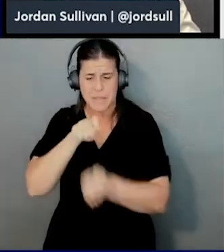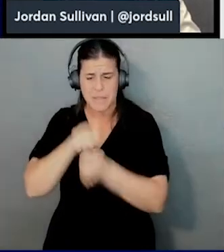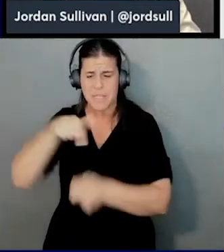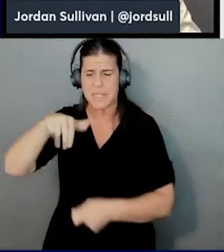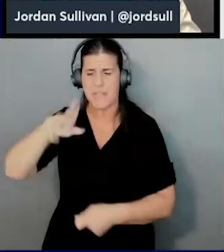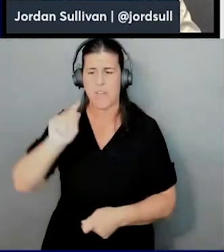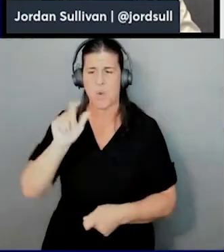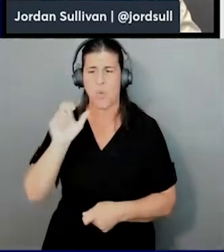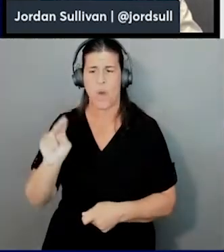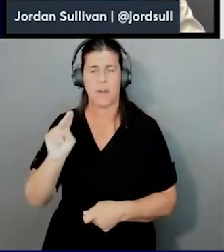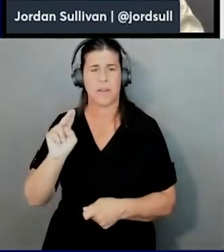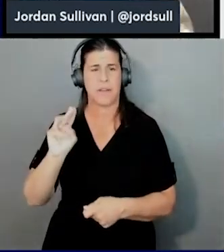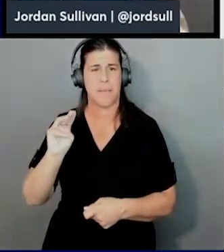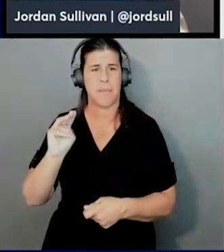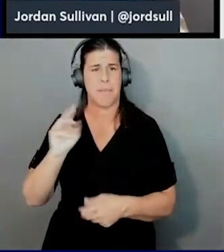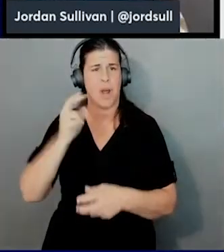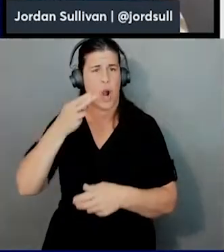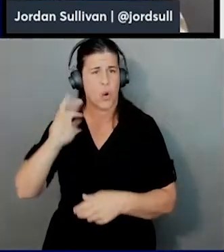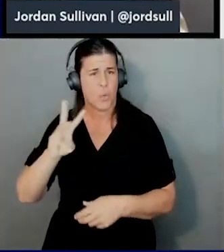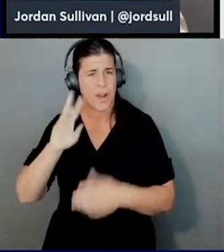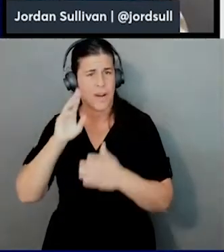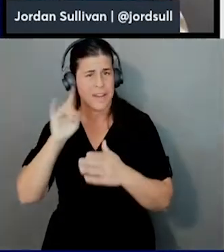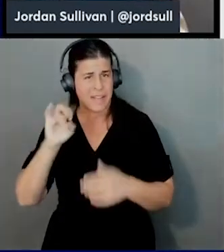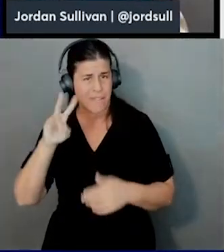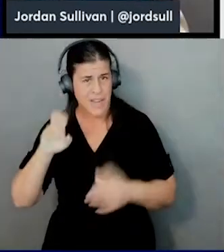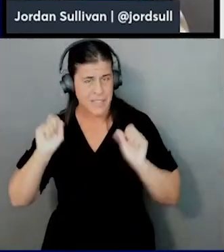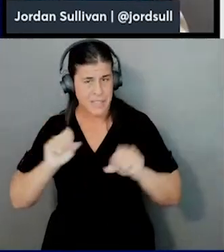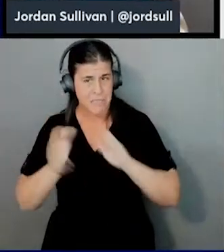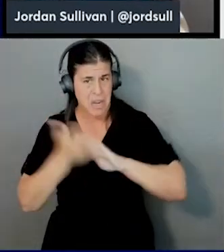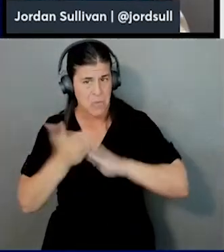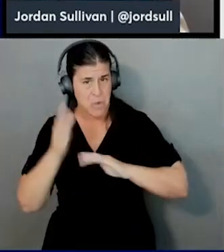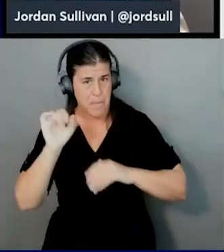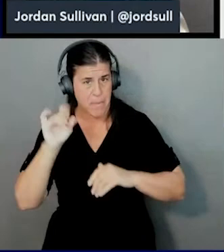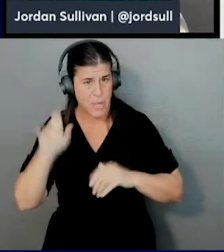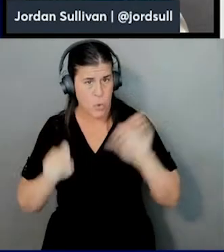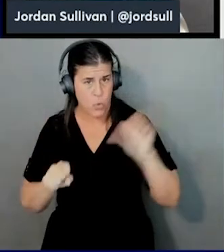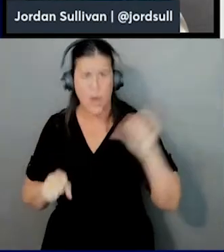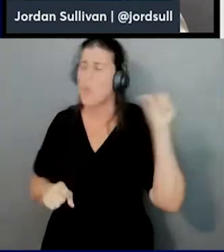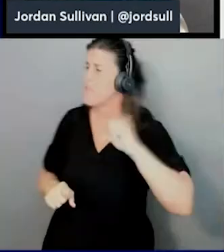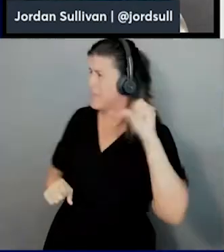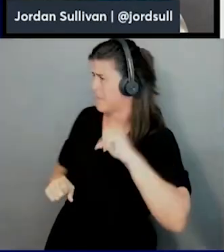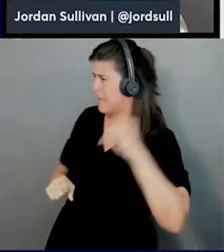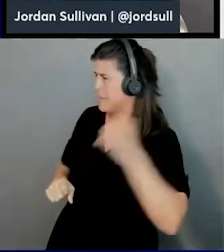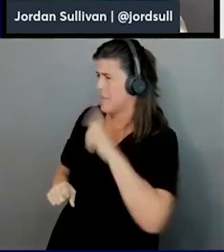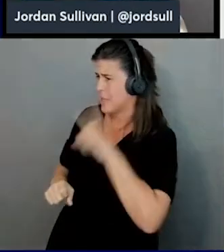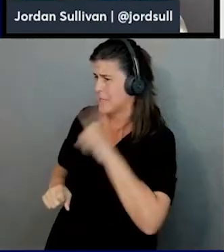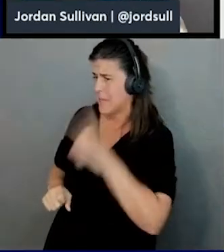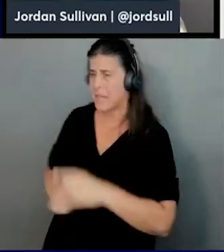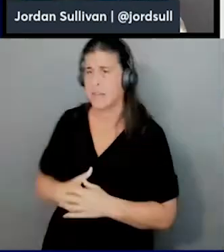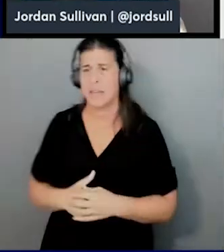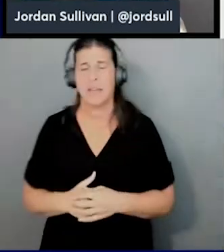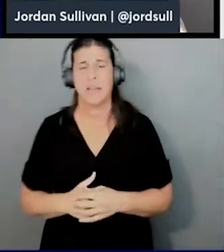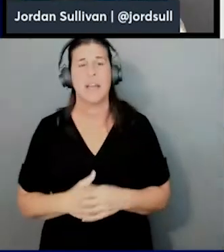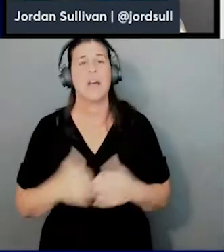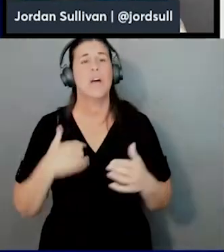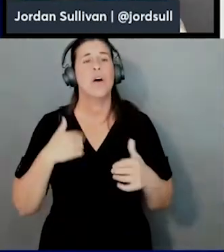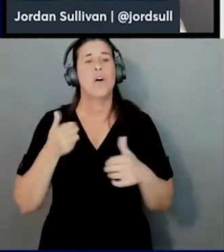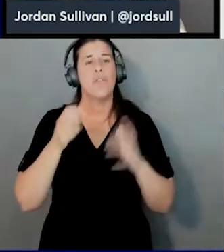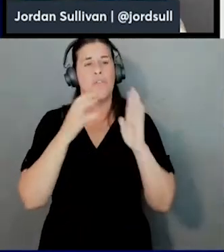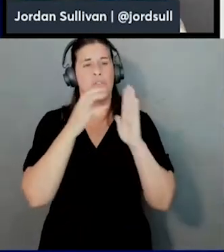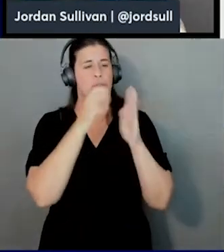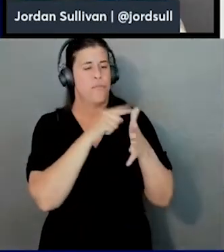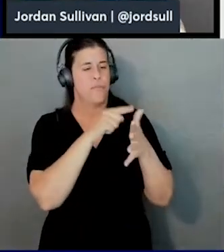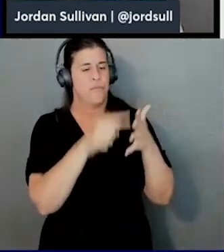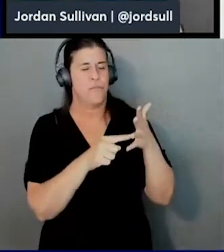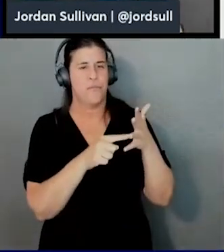devices that I might be able to run my code on. Exactly. Yep, yeah. Exactly. They, so the first two are Braketti ones,